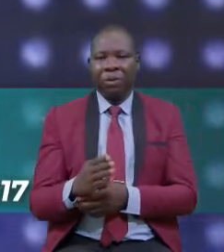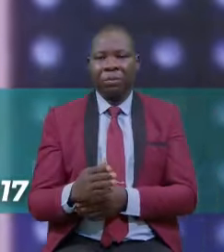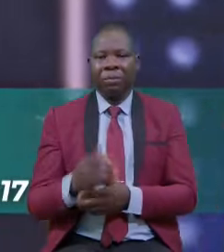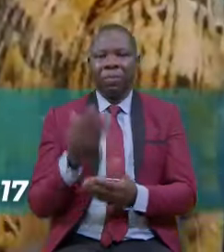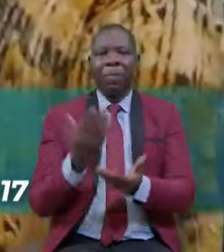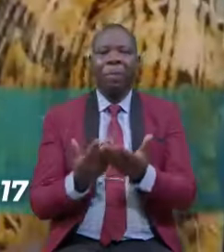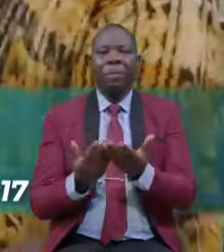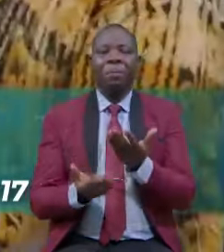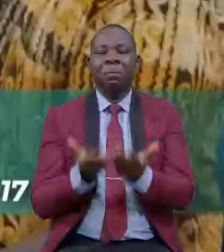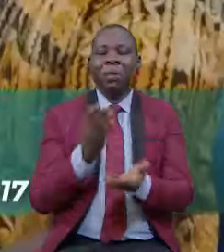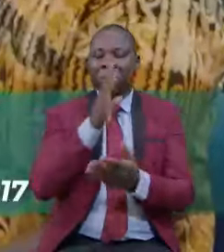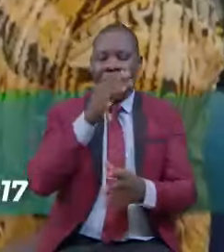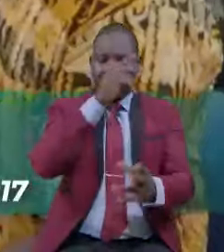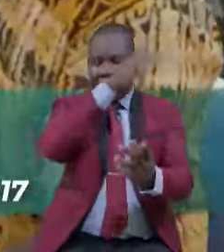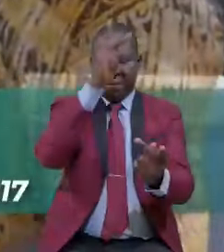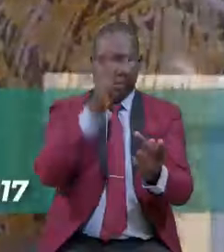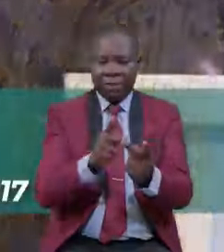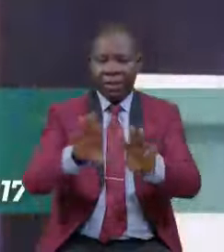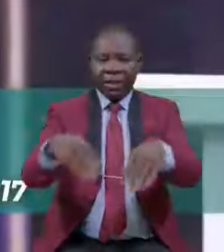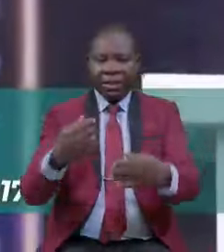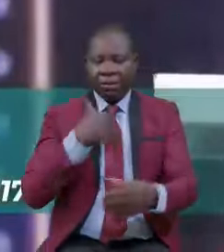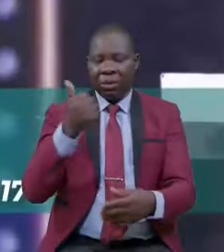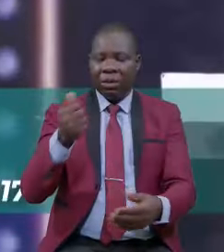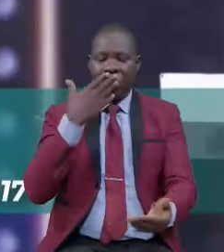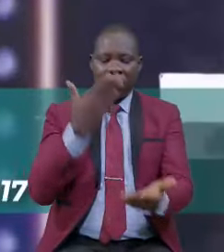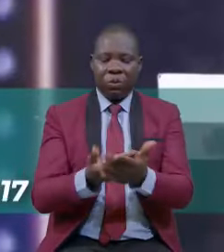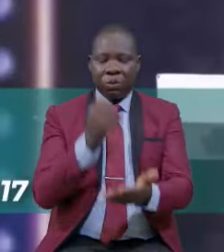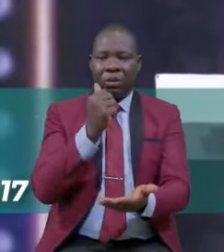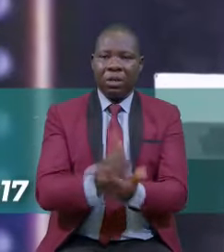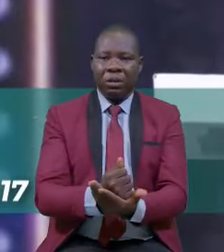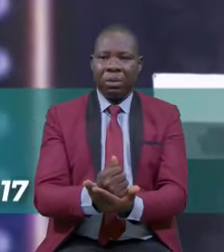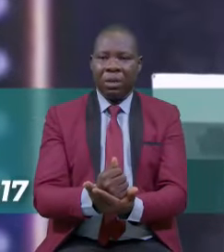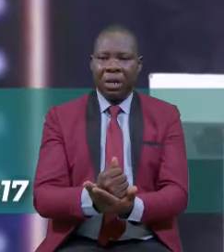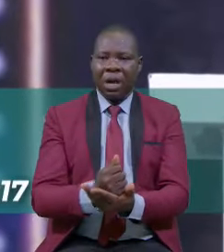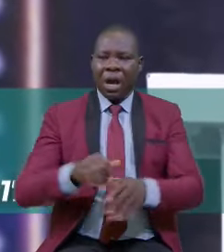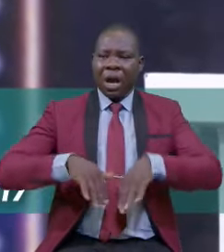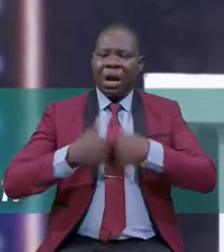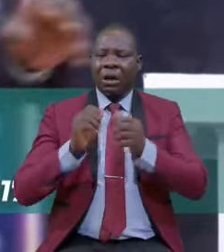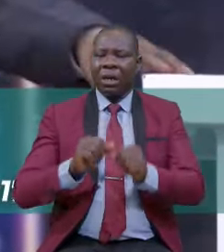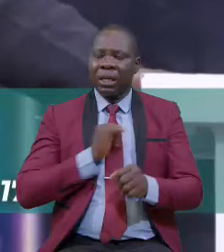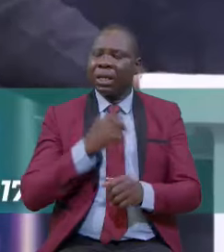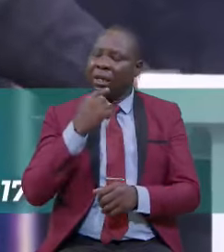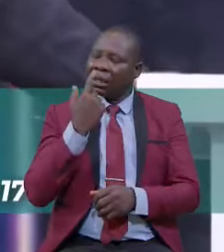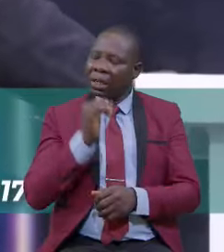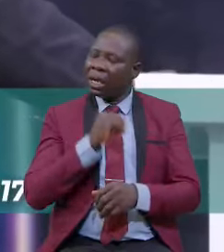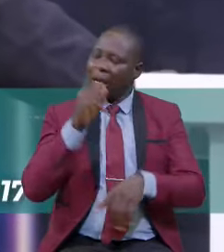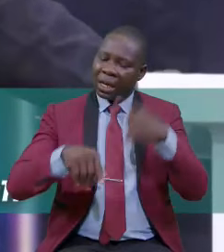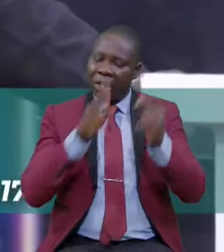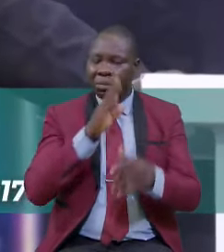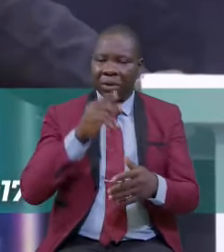good amen there. Amen. How can I say I cannot be perfect when